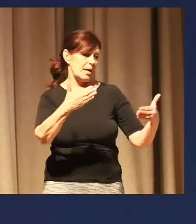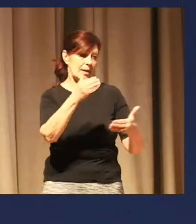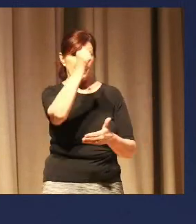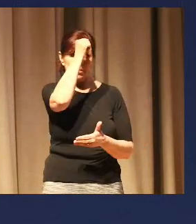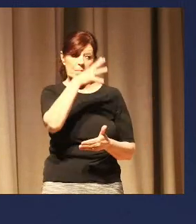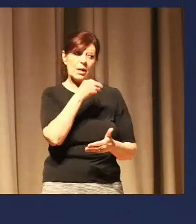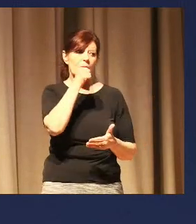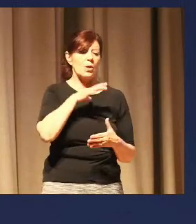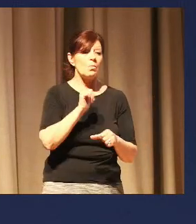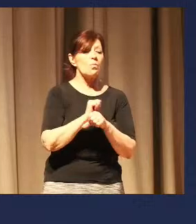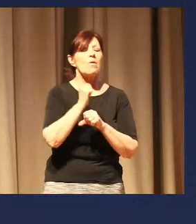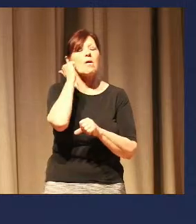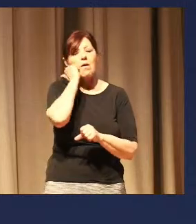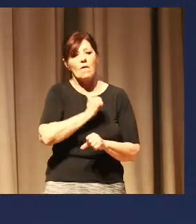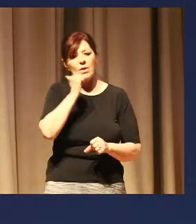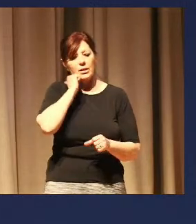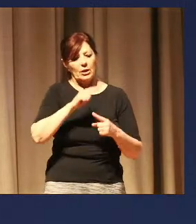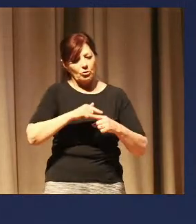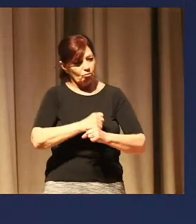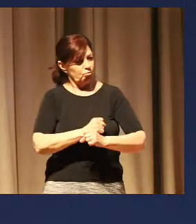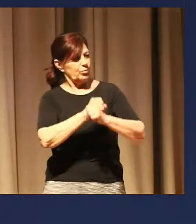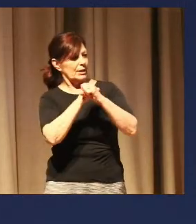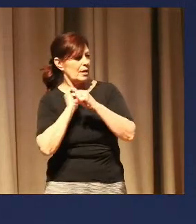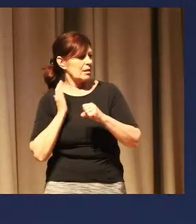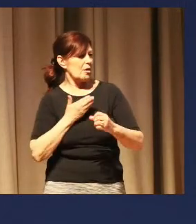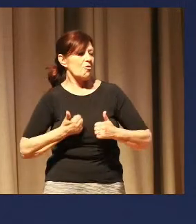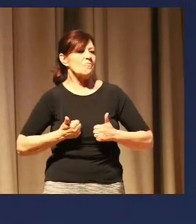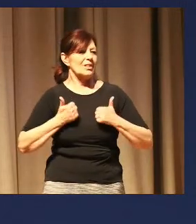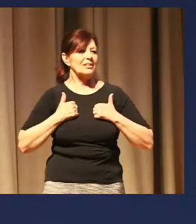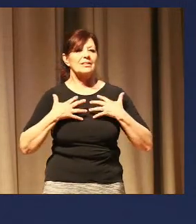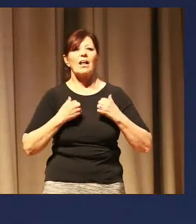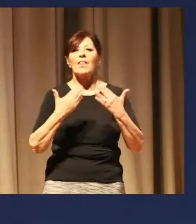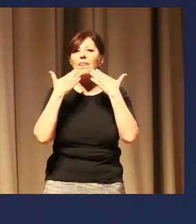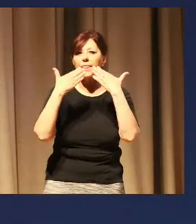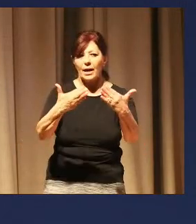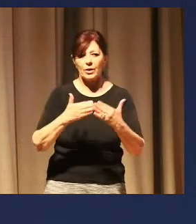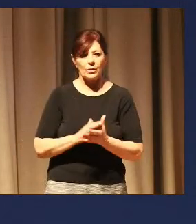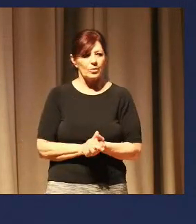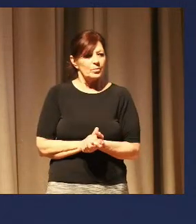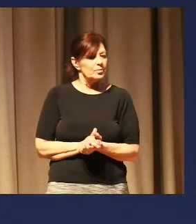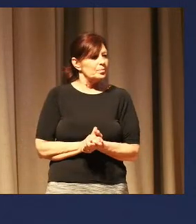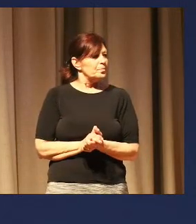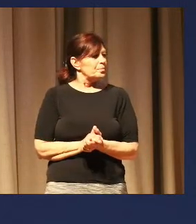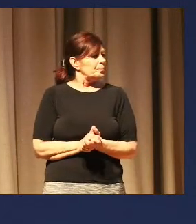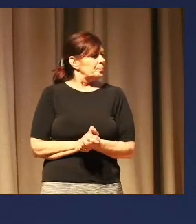and women working every day to protect our residents' health. Thank you all.